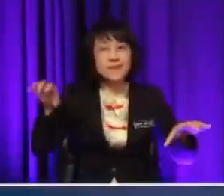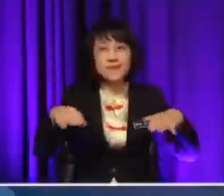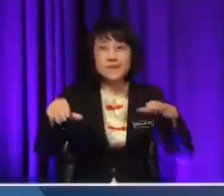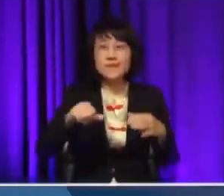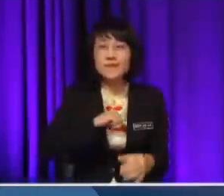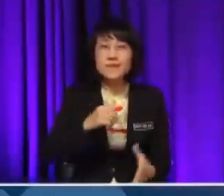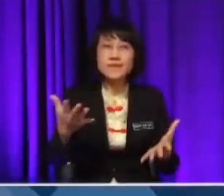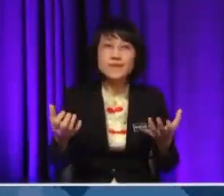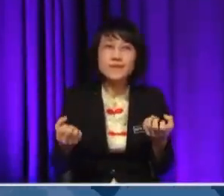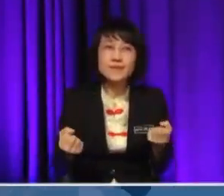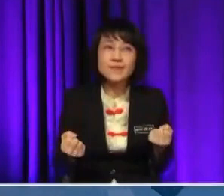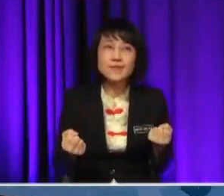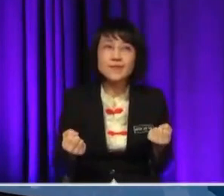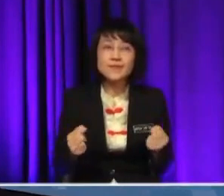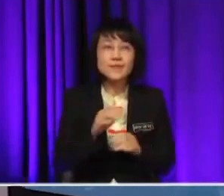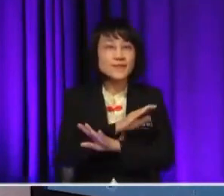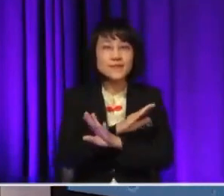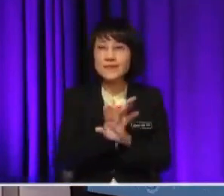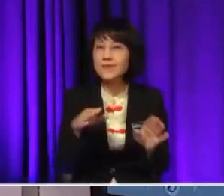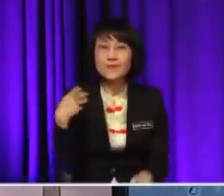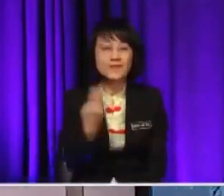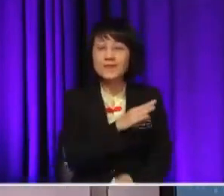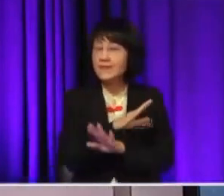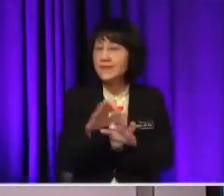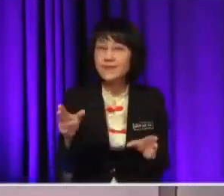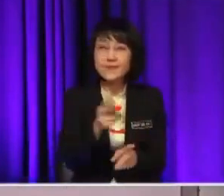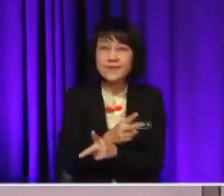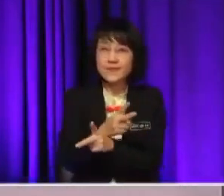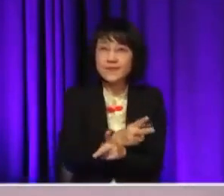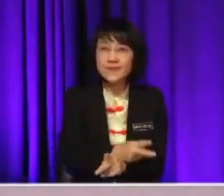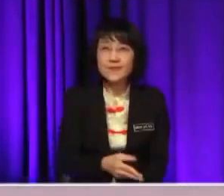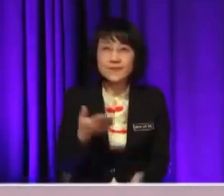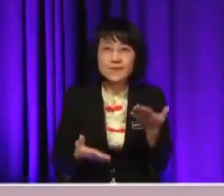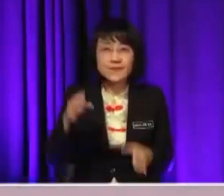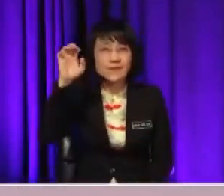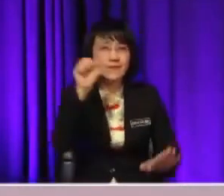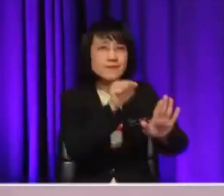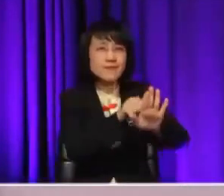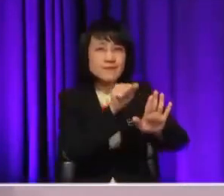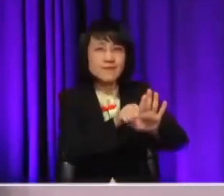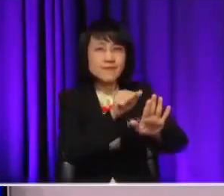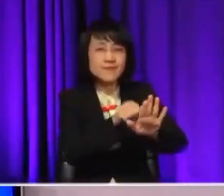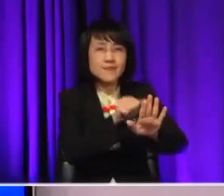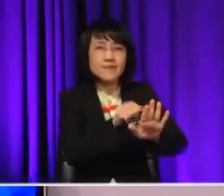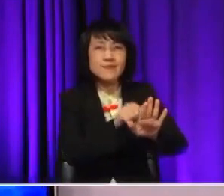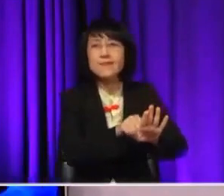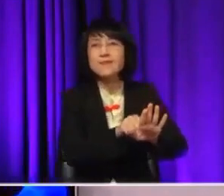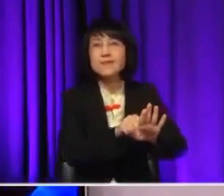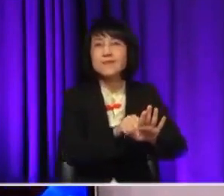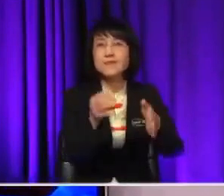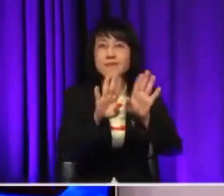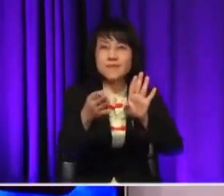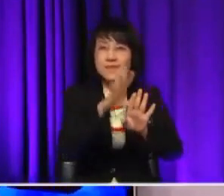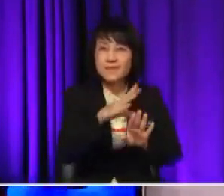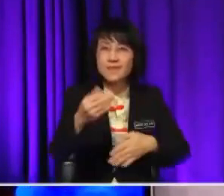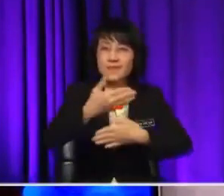and what shall we care? He may knock at the door, we'll not let him in, may drive at the windows, we'll laugh at